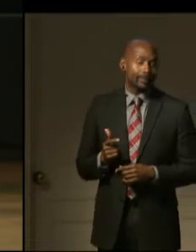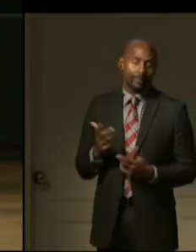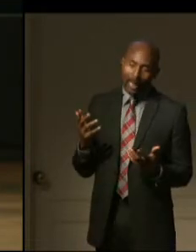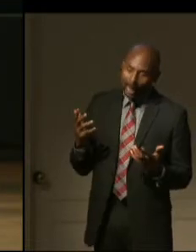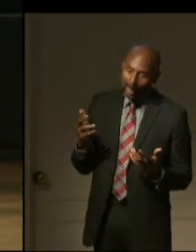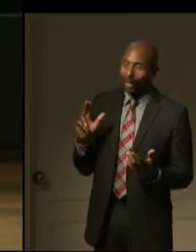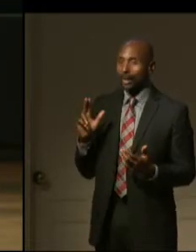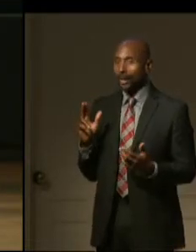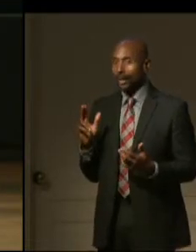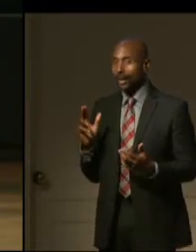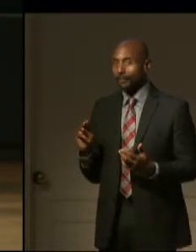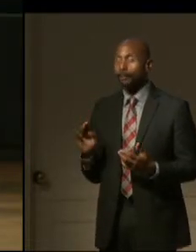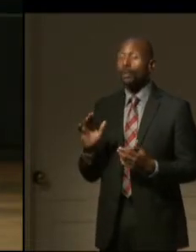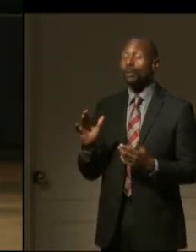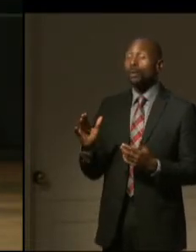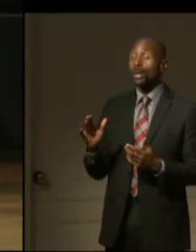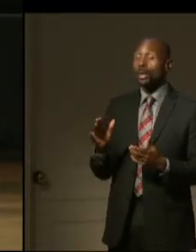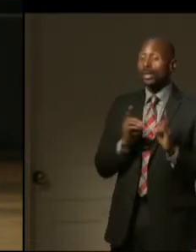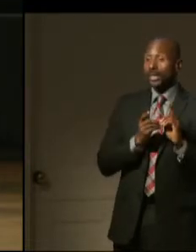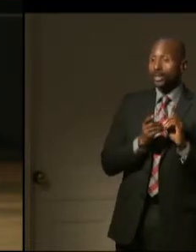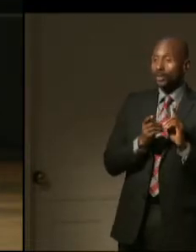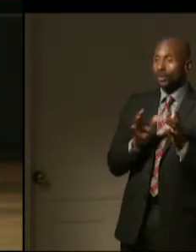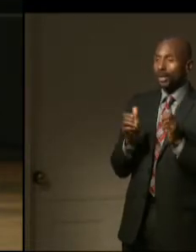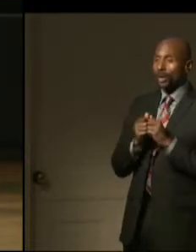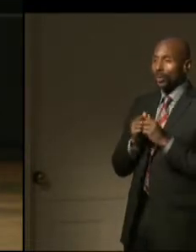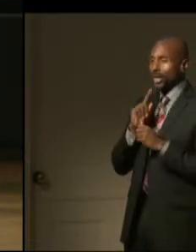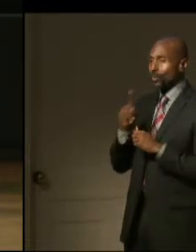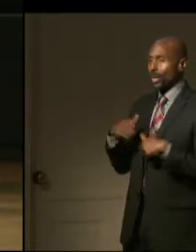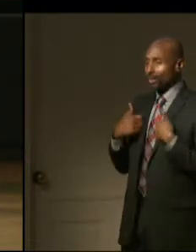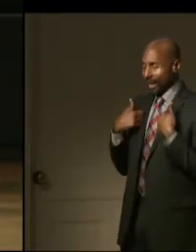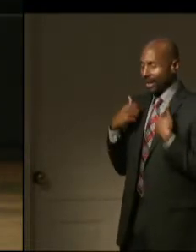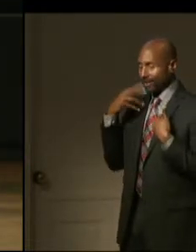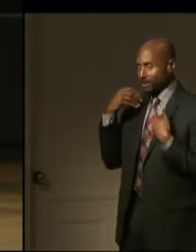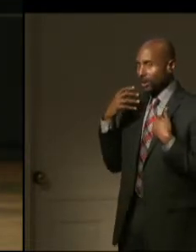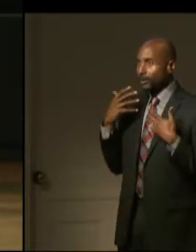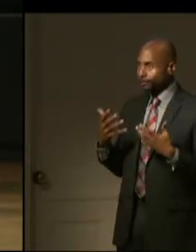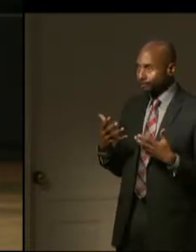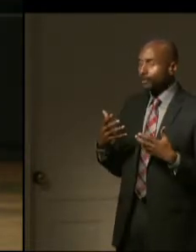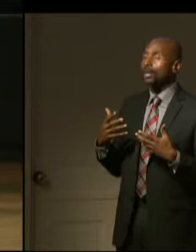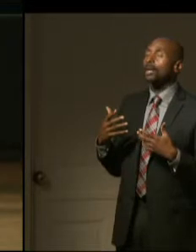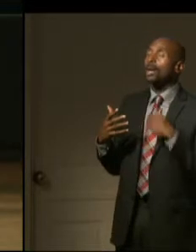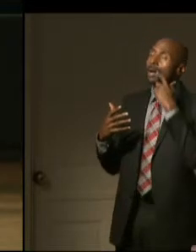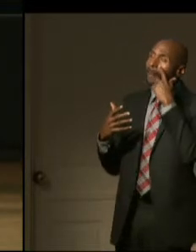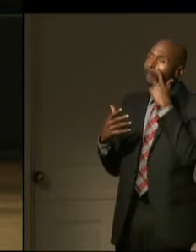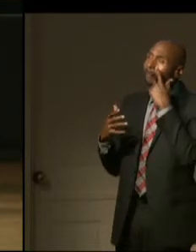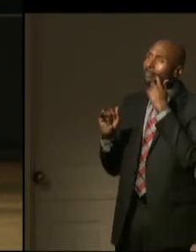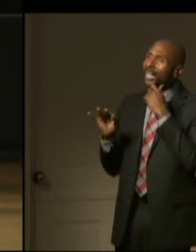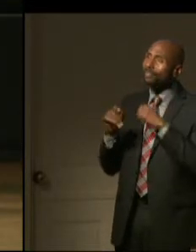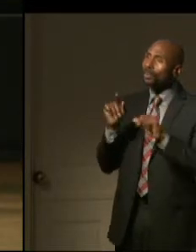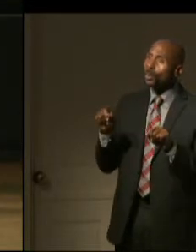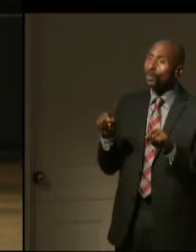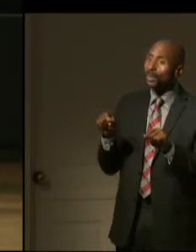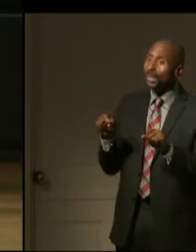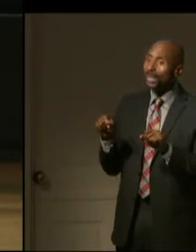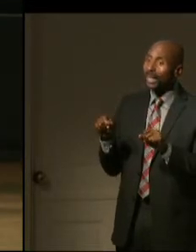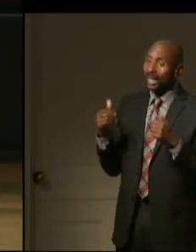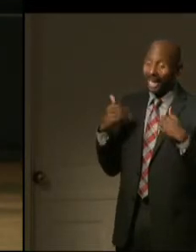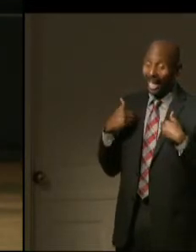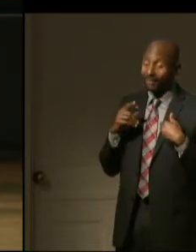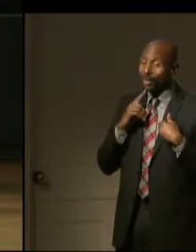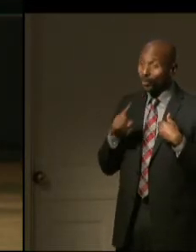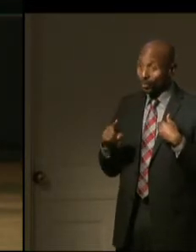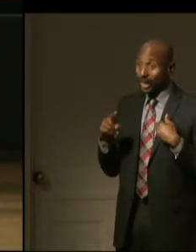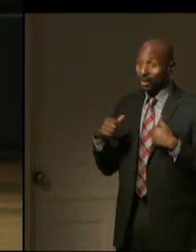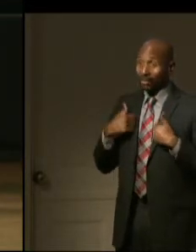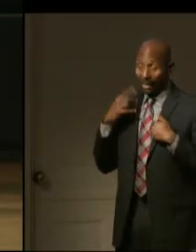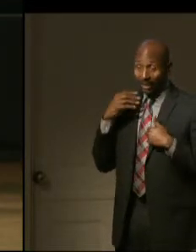In terms of like digital versus in real life experiences, if you can get the real life experience, always go with that.